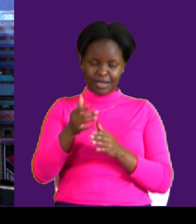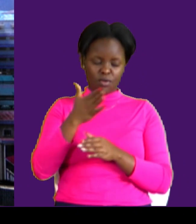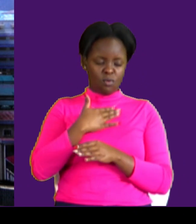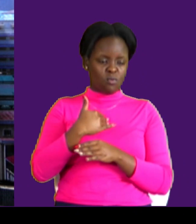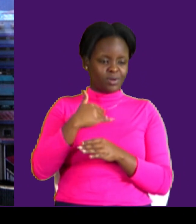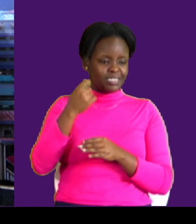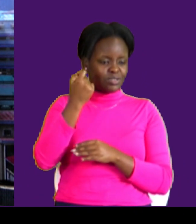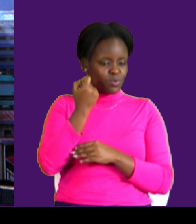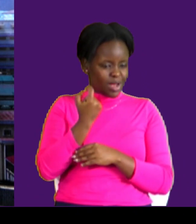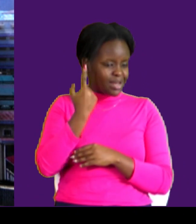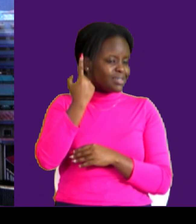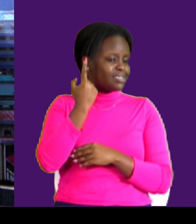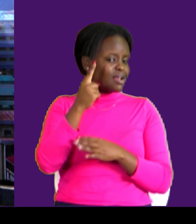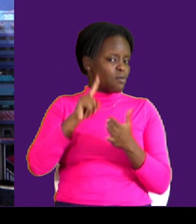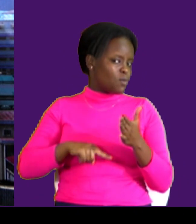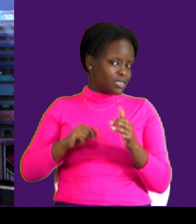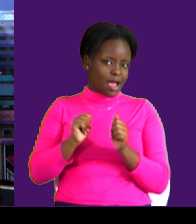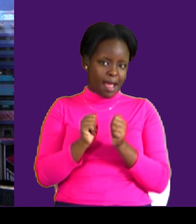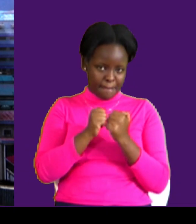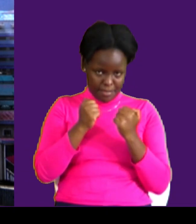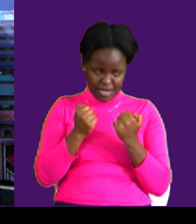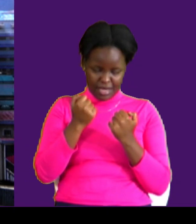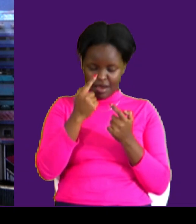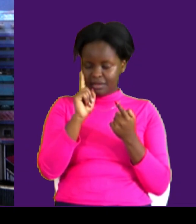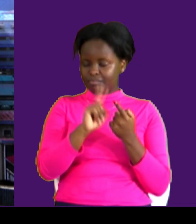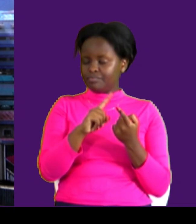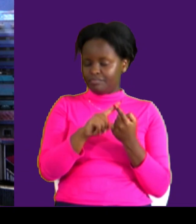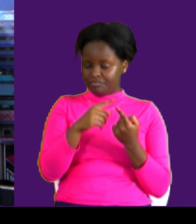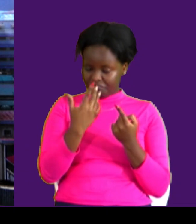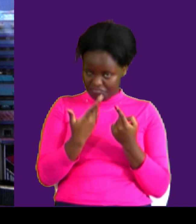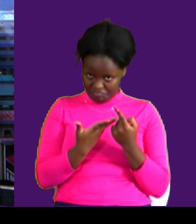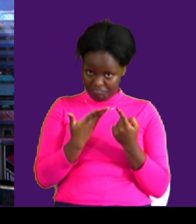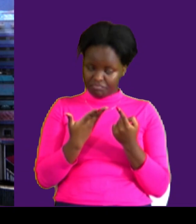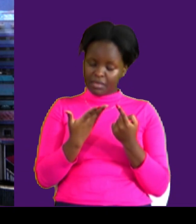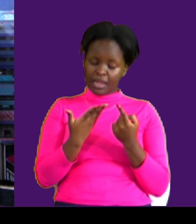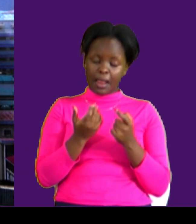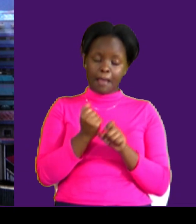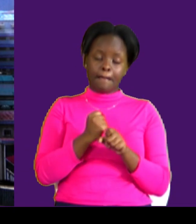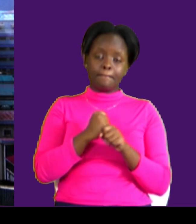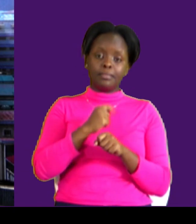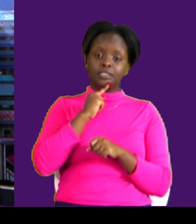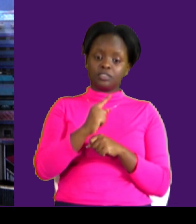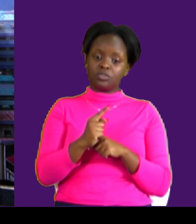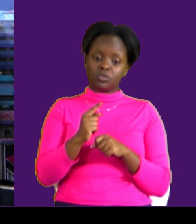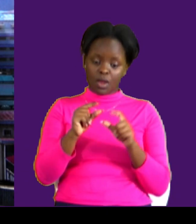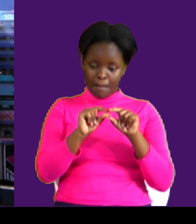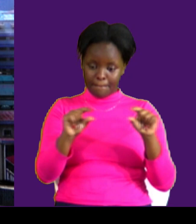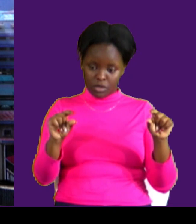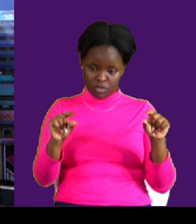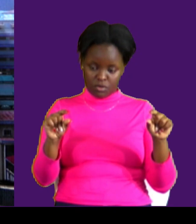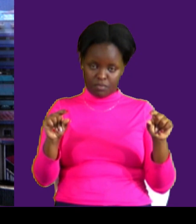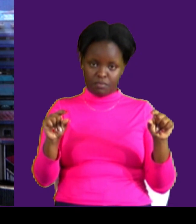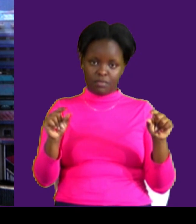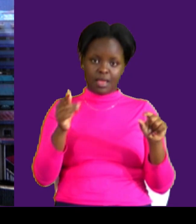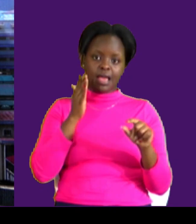of understanding what is happening. So that's one thing they will do to make sure that the bottom ticker text or